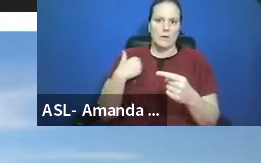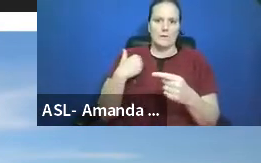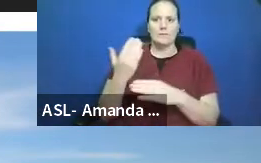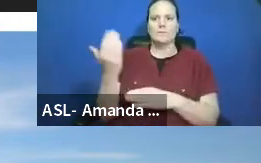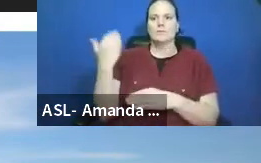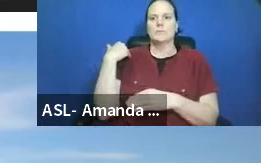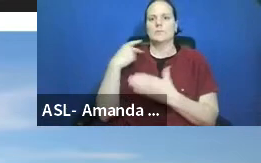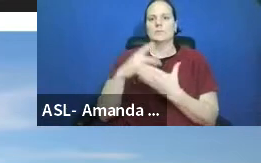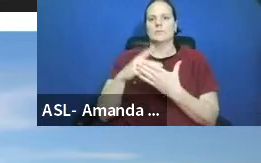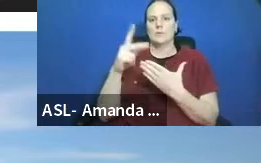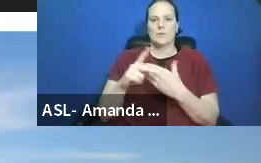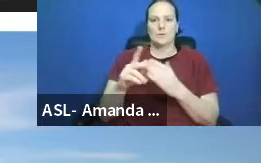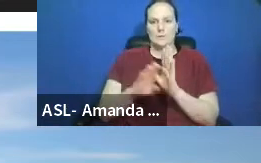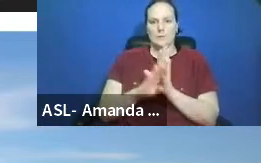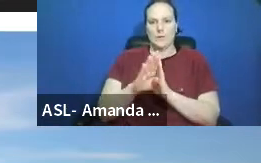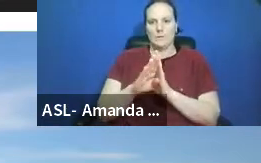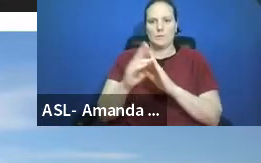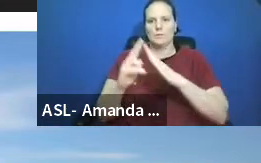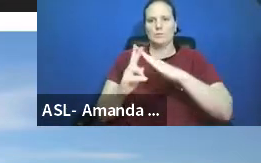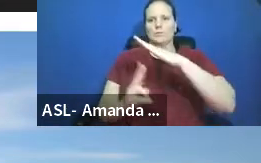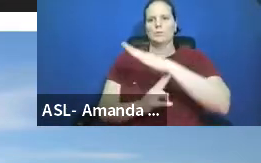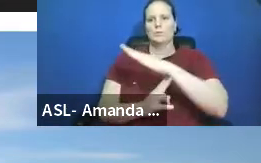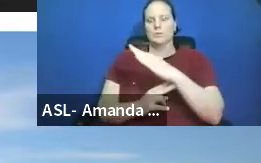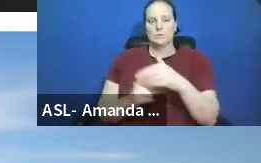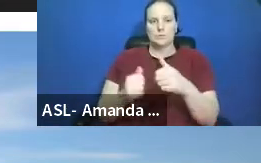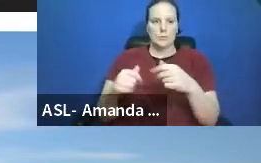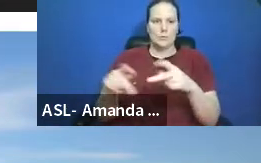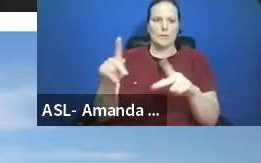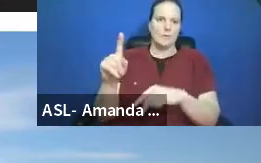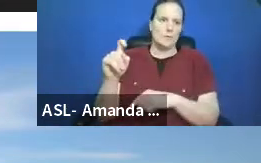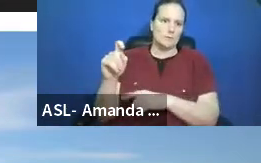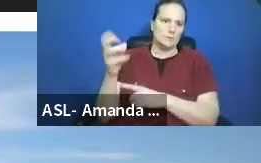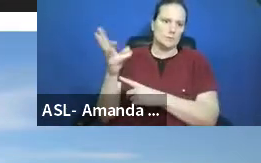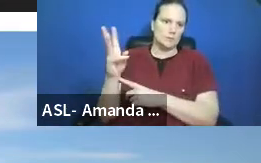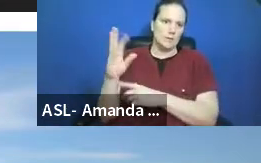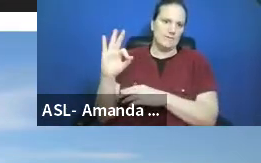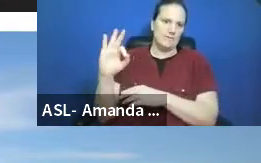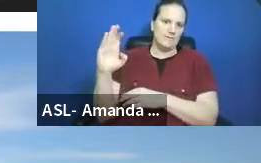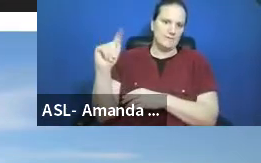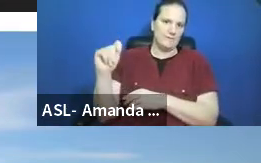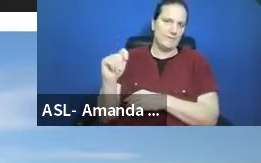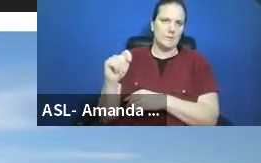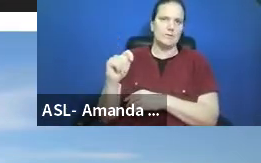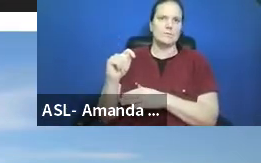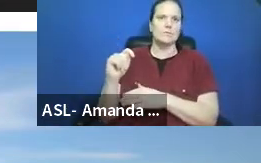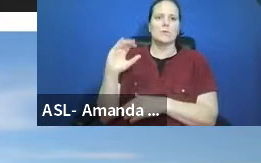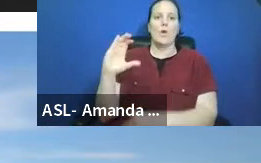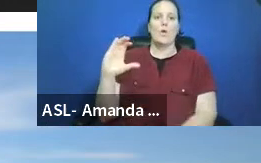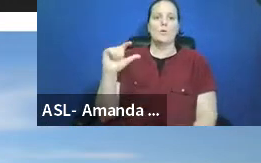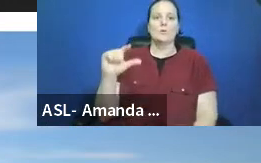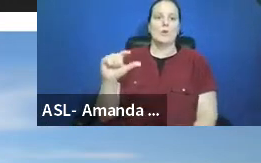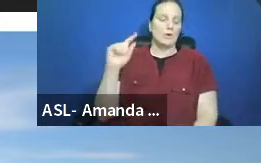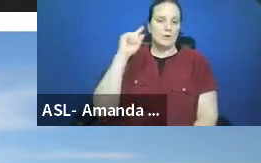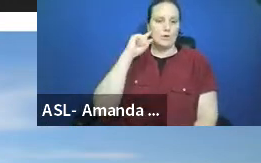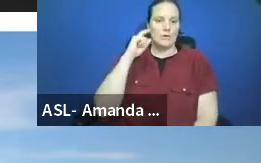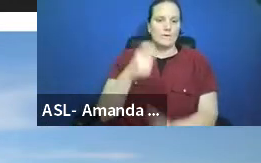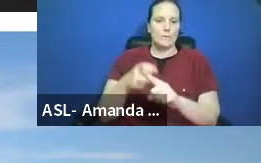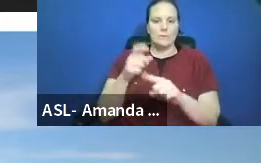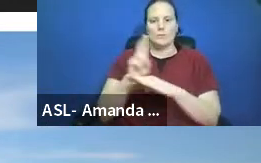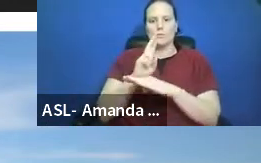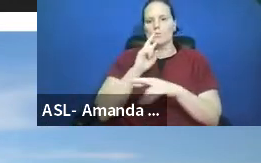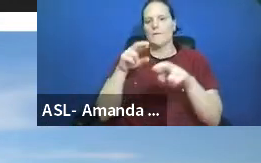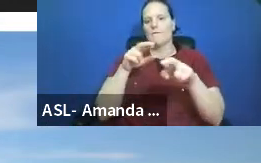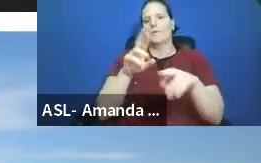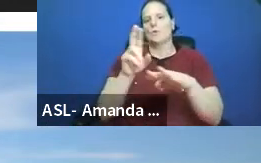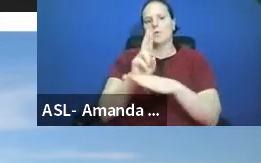previous program developed a bridge that got a permit at 116 feet, the Coast Guard had heard from river users that they